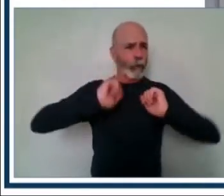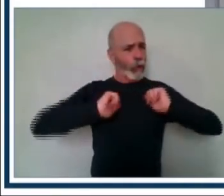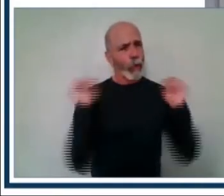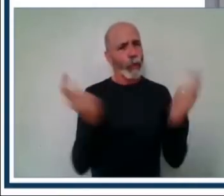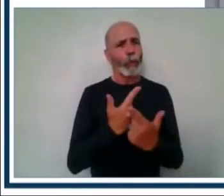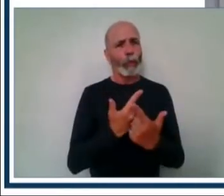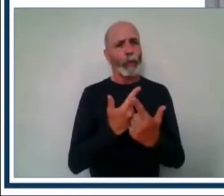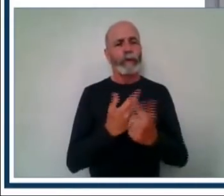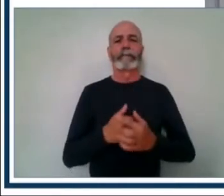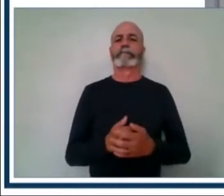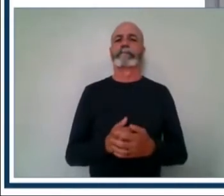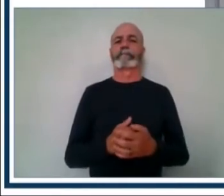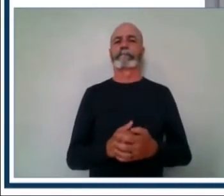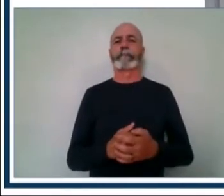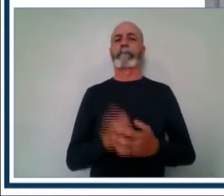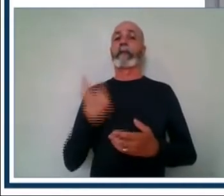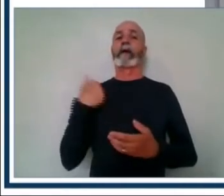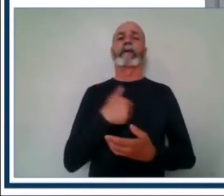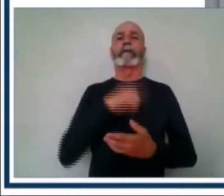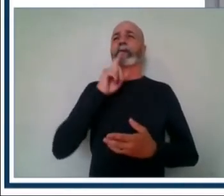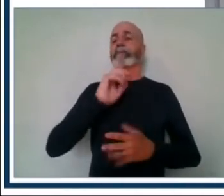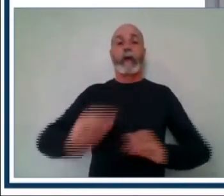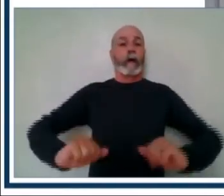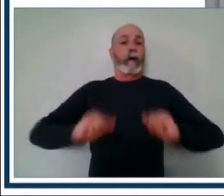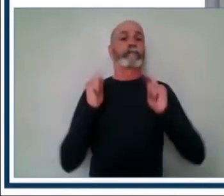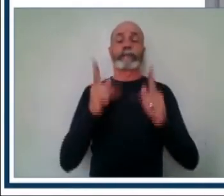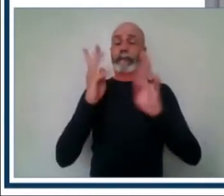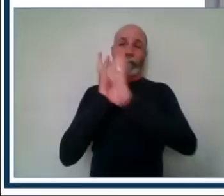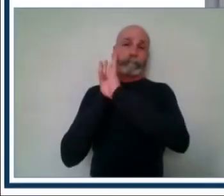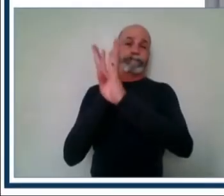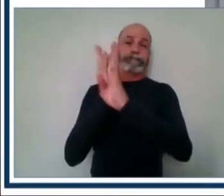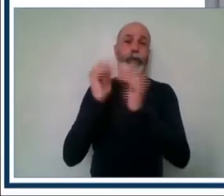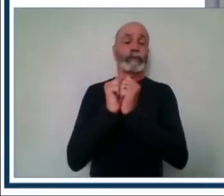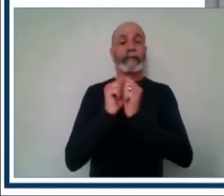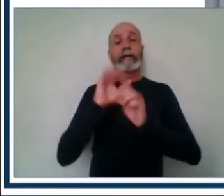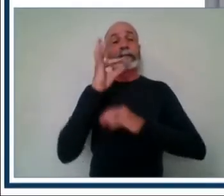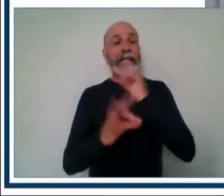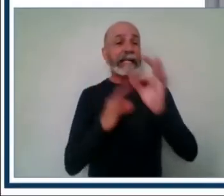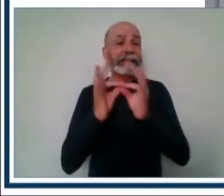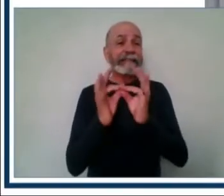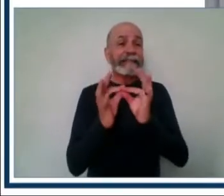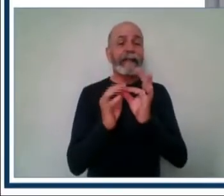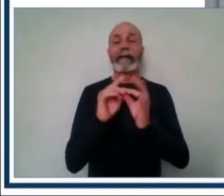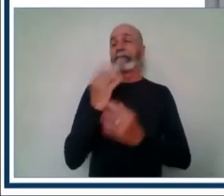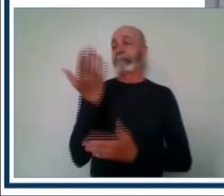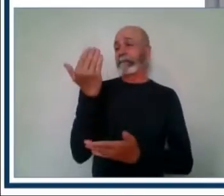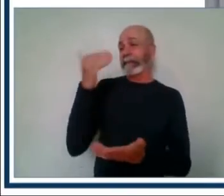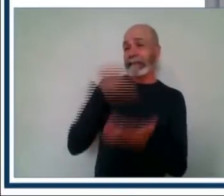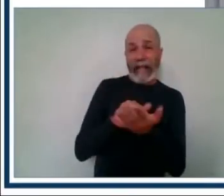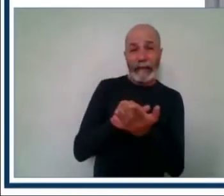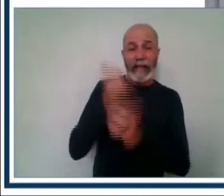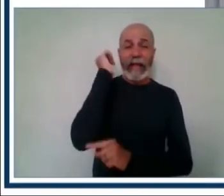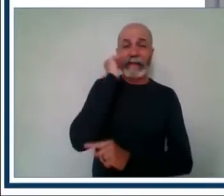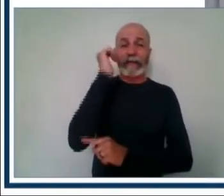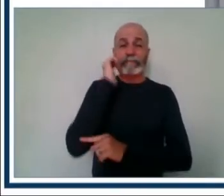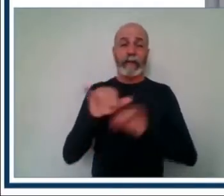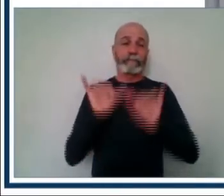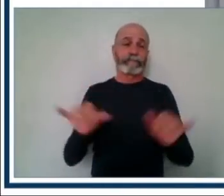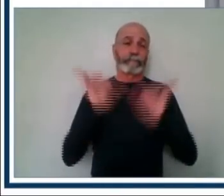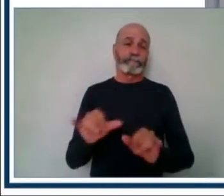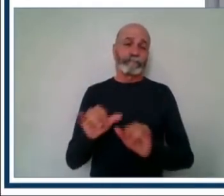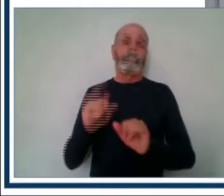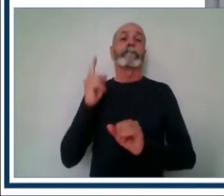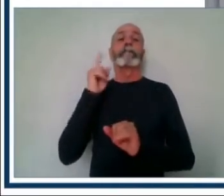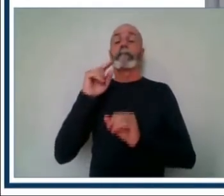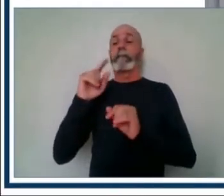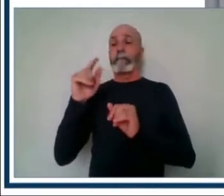across the province to get tested. We are doing 15,000 tests per day now, and we are expanding our asymptomatic